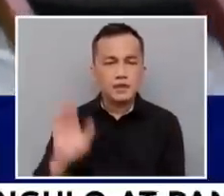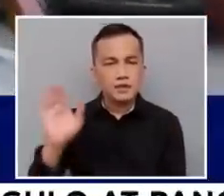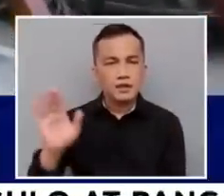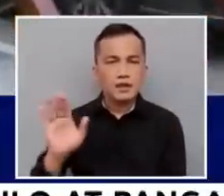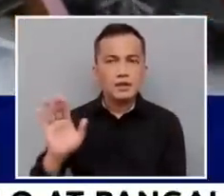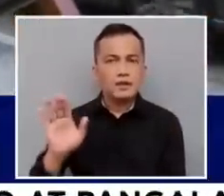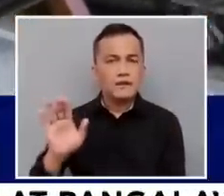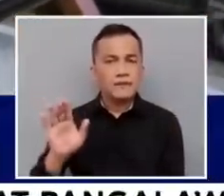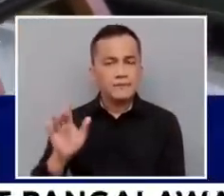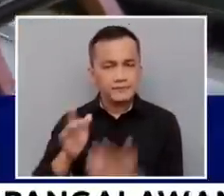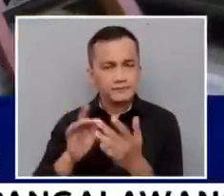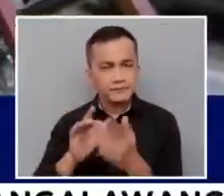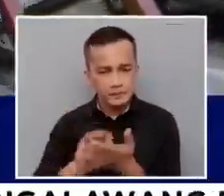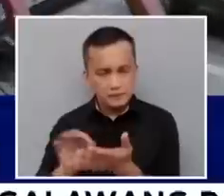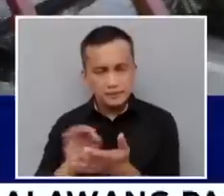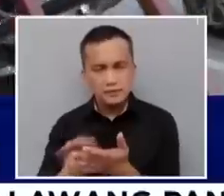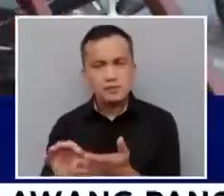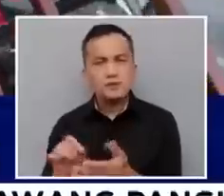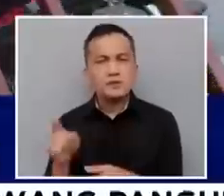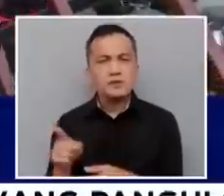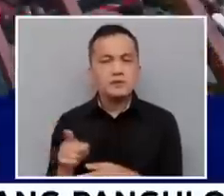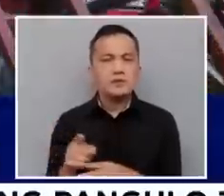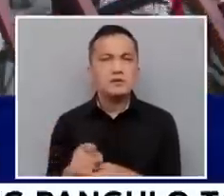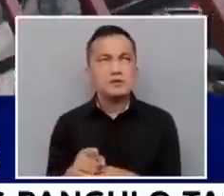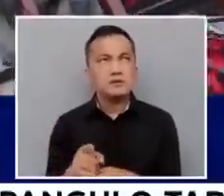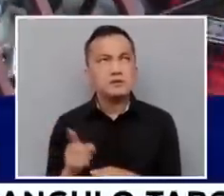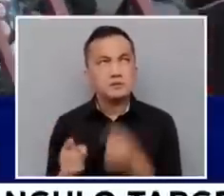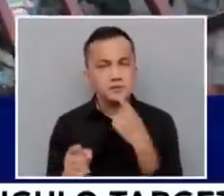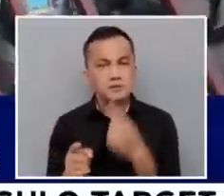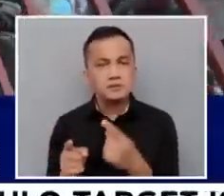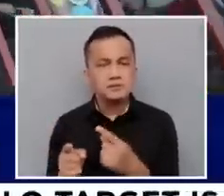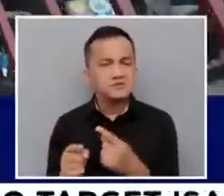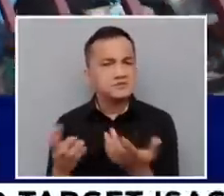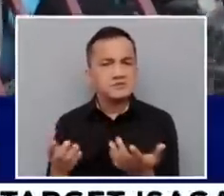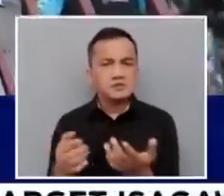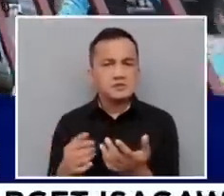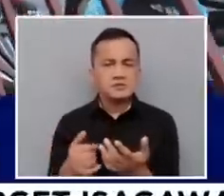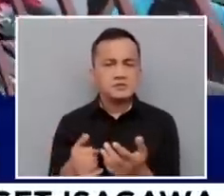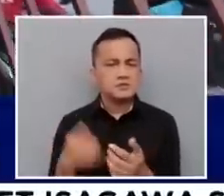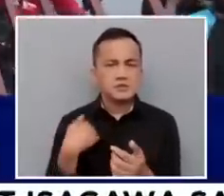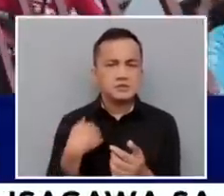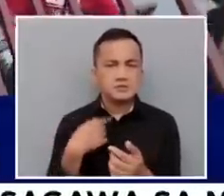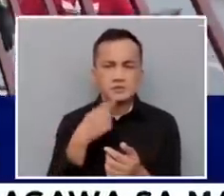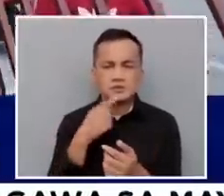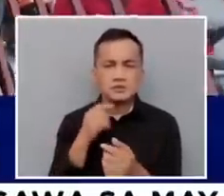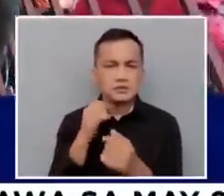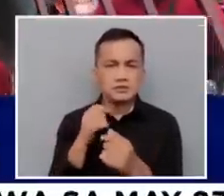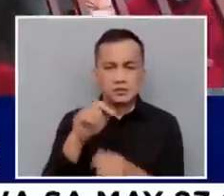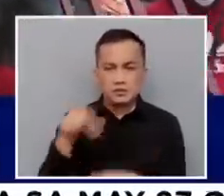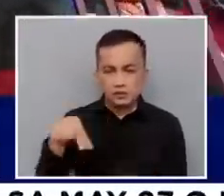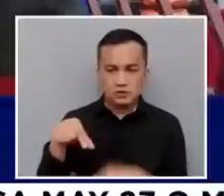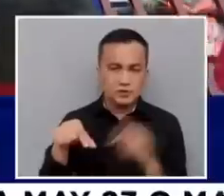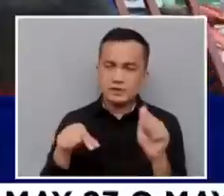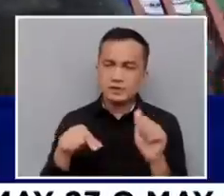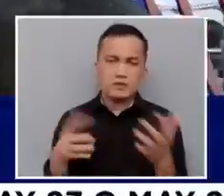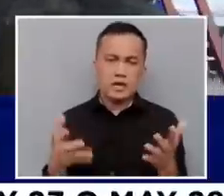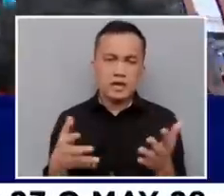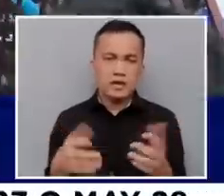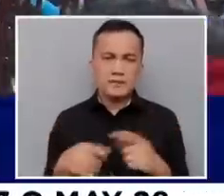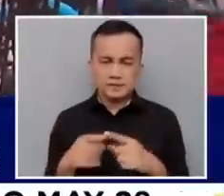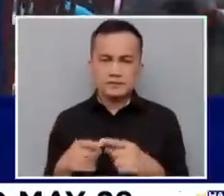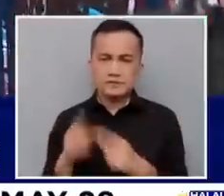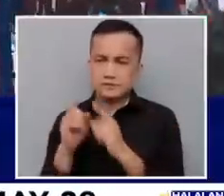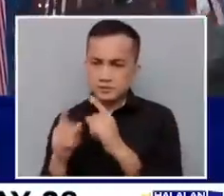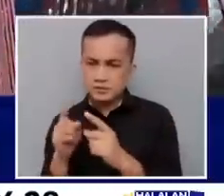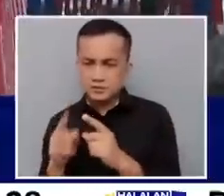So, naharap naman, pero yung Q&A, yun ang hindi napa-unlock sa amin. Although, may chance kami nakausapin siya, but for purposes